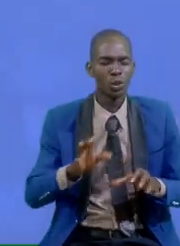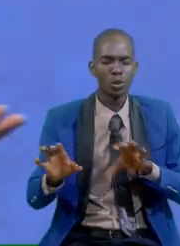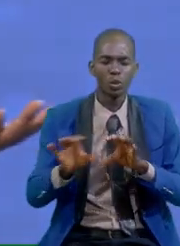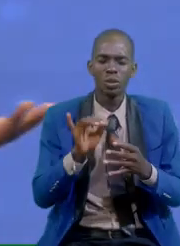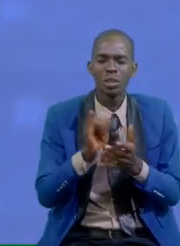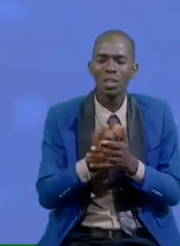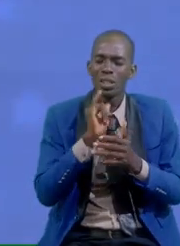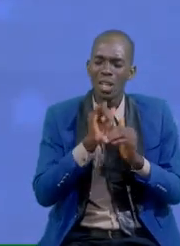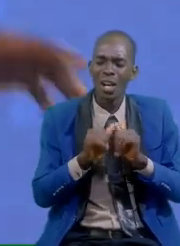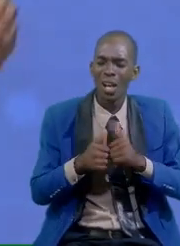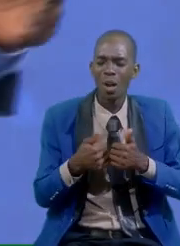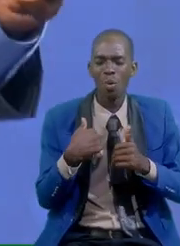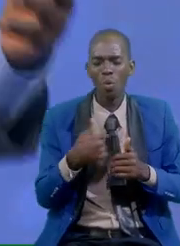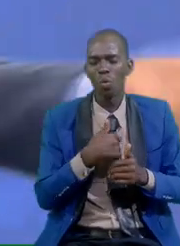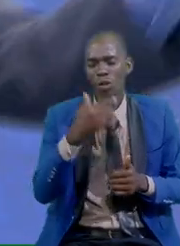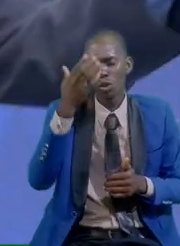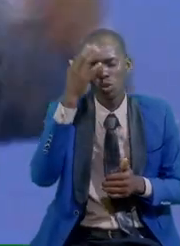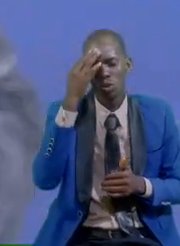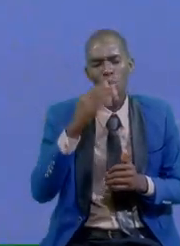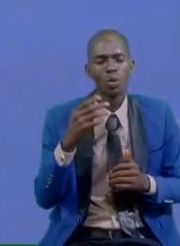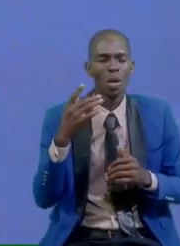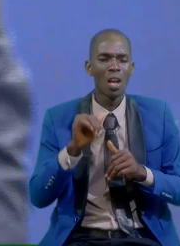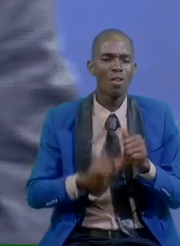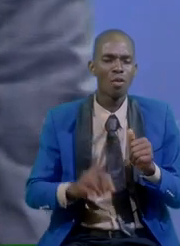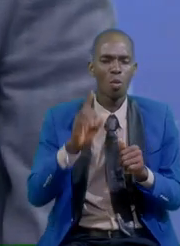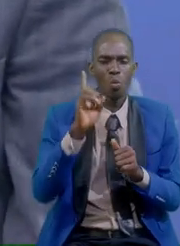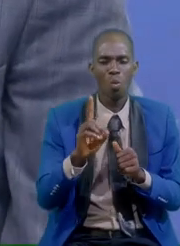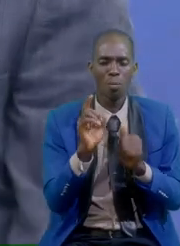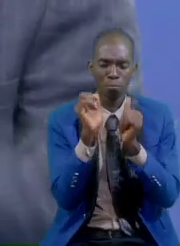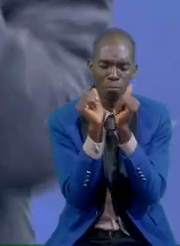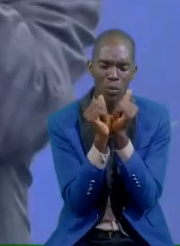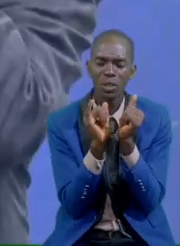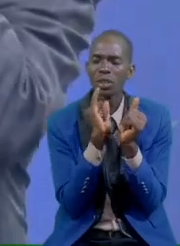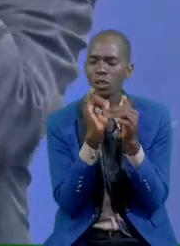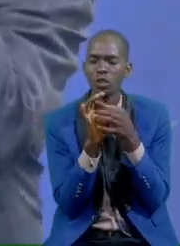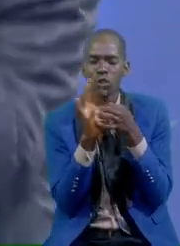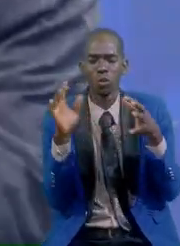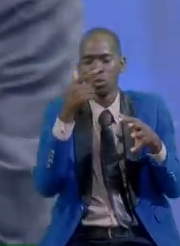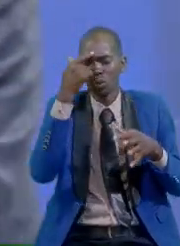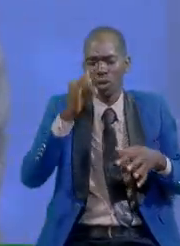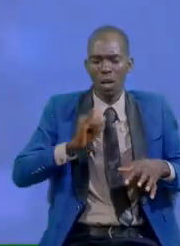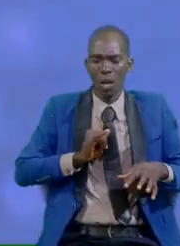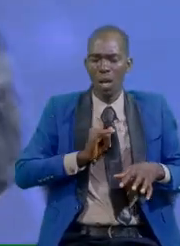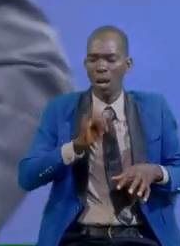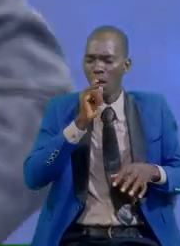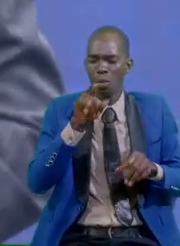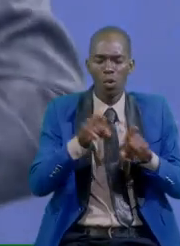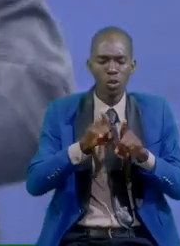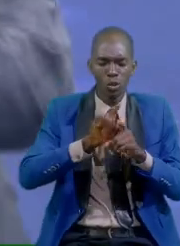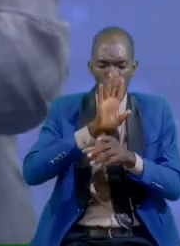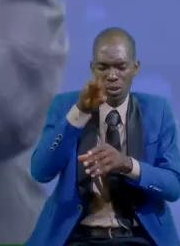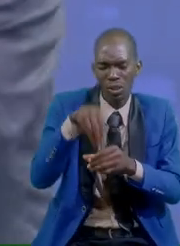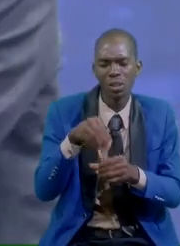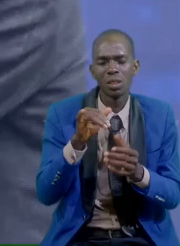everyone's bands loose. And because I know I am part of that everyone, and my bands are